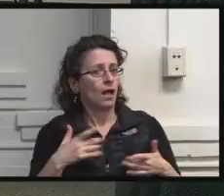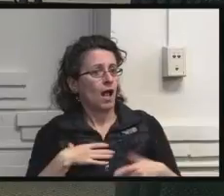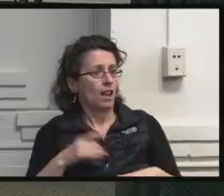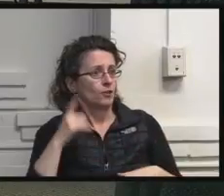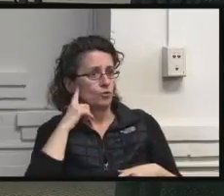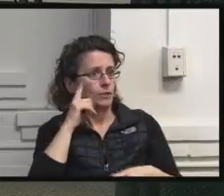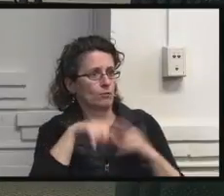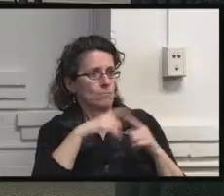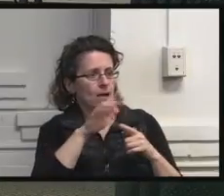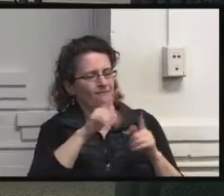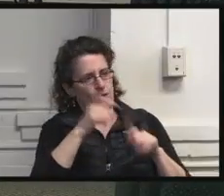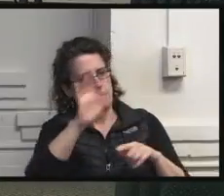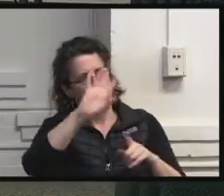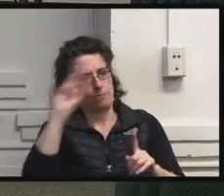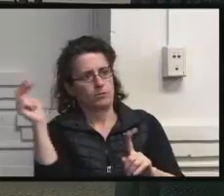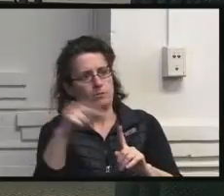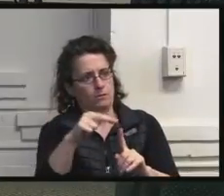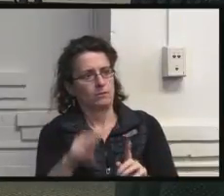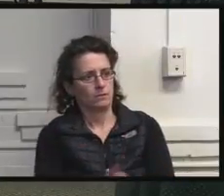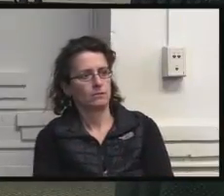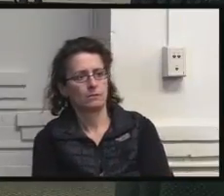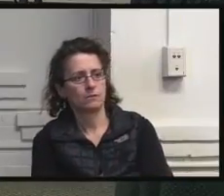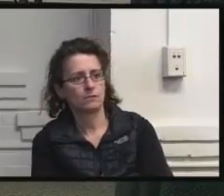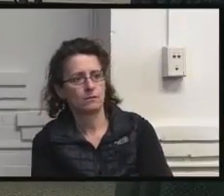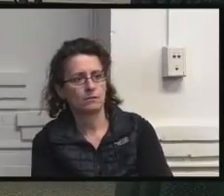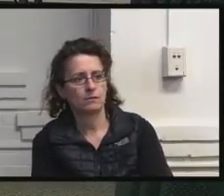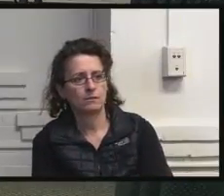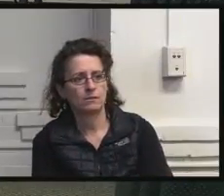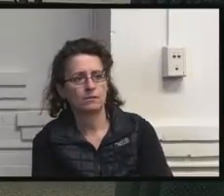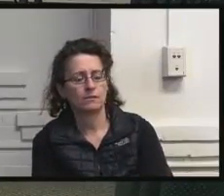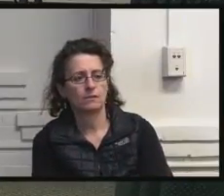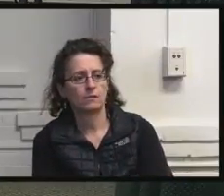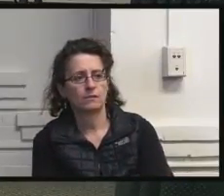emergency services a little bit when we talk about a road closure.